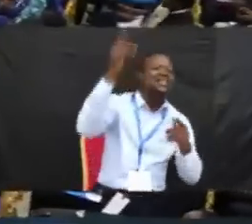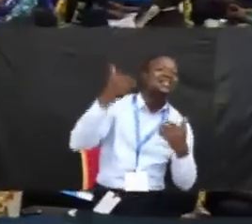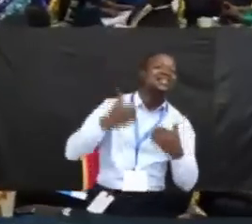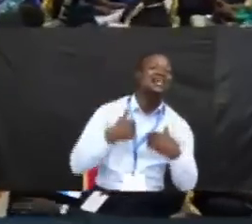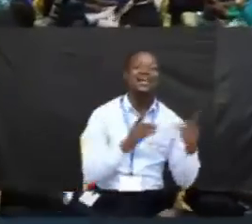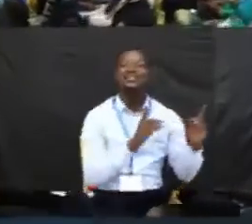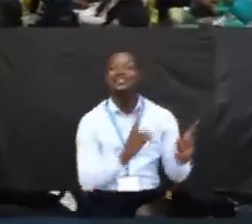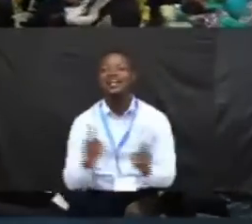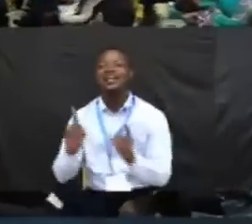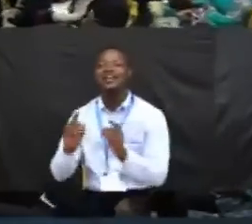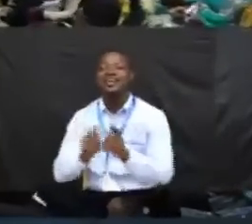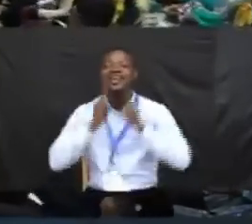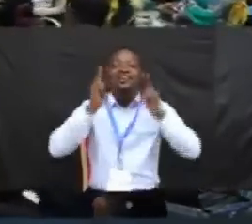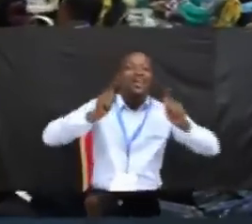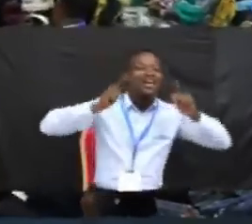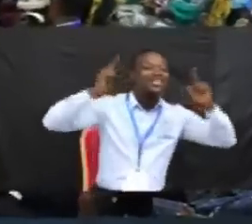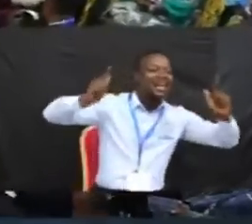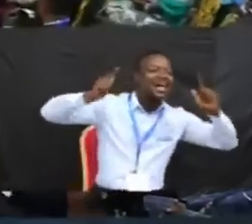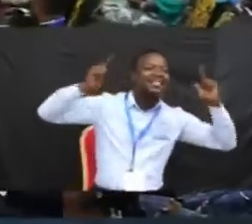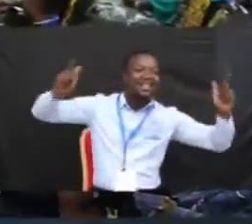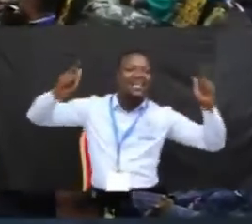Can we sing unto the Lord